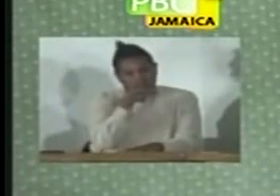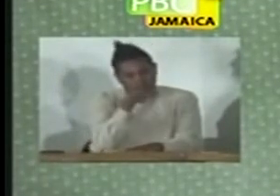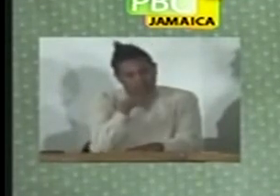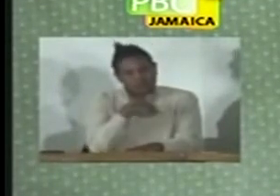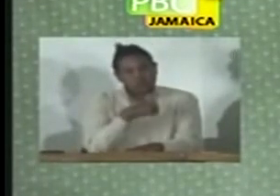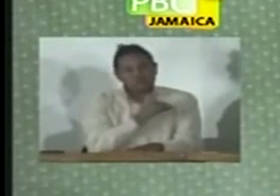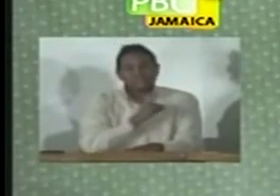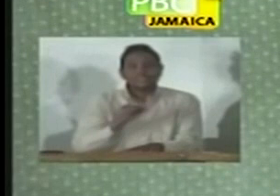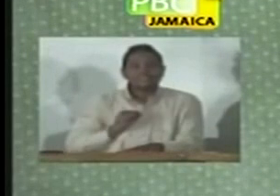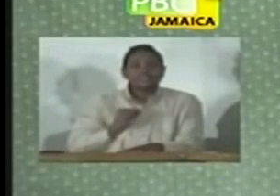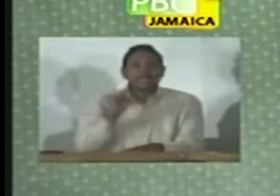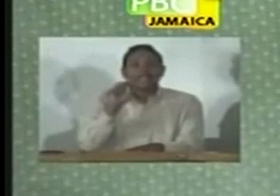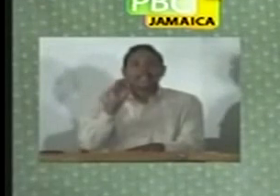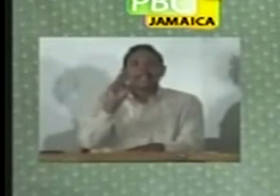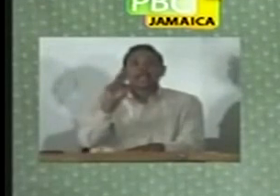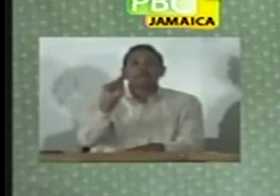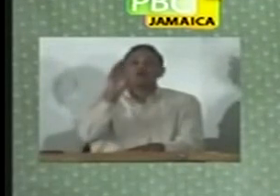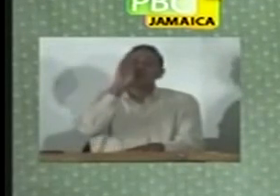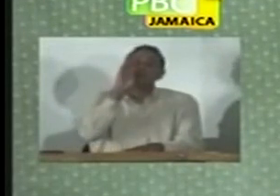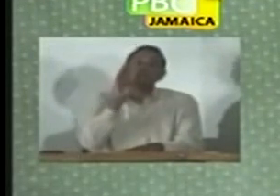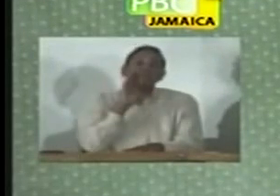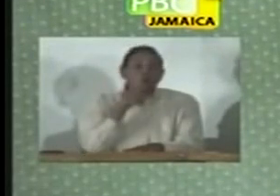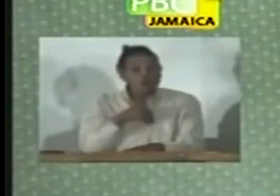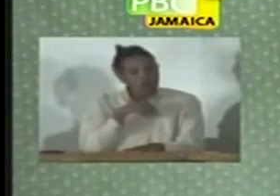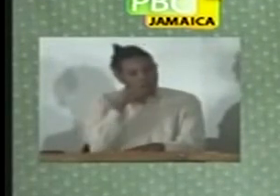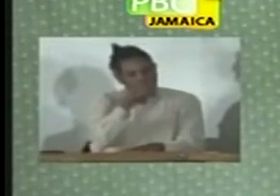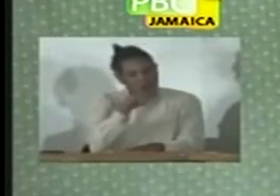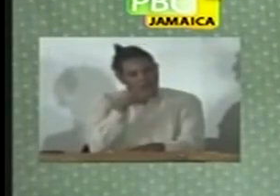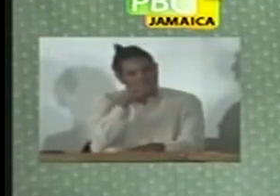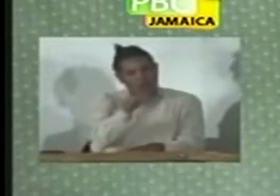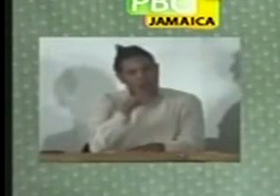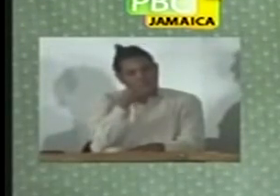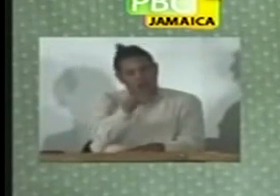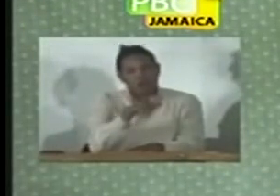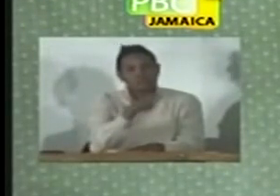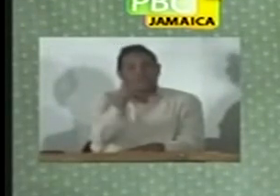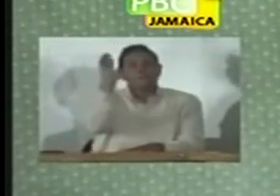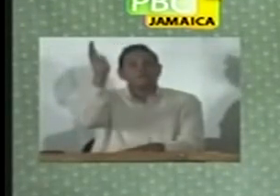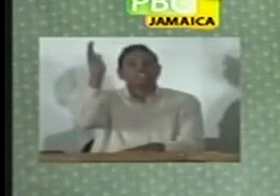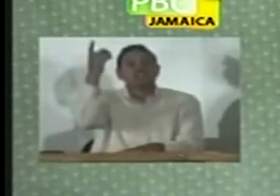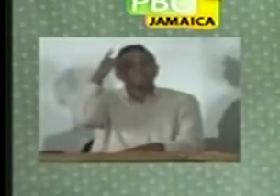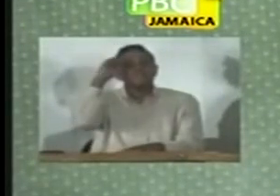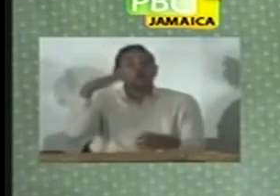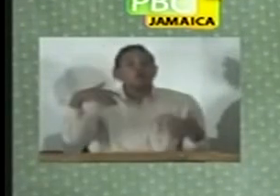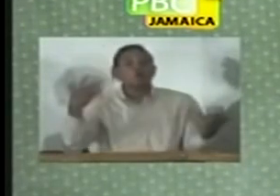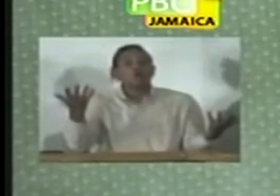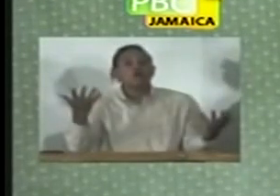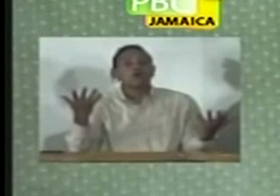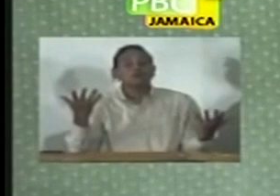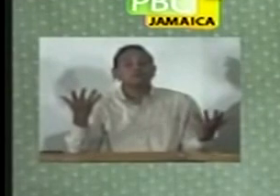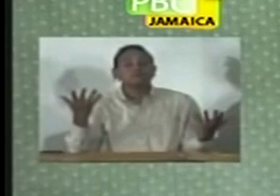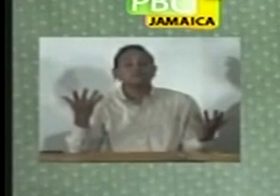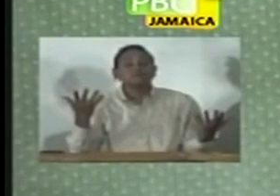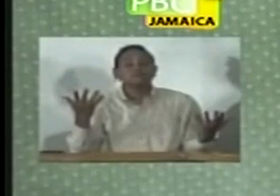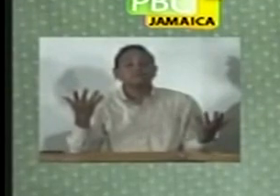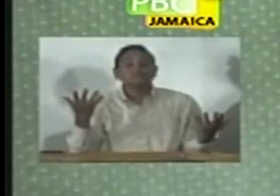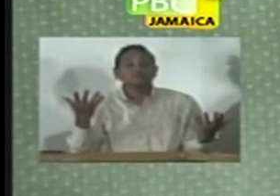Senator Lambert Brown, who was making a presentation on behalf of the